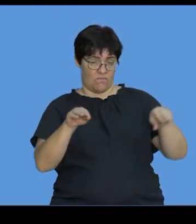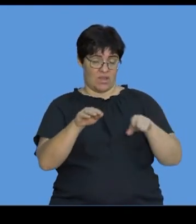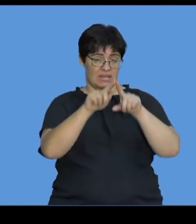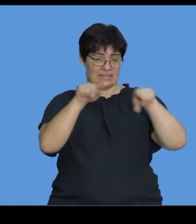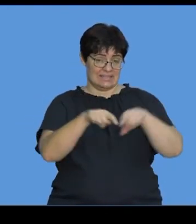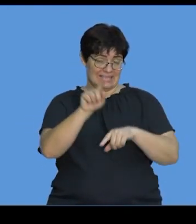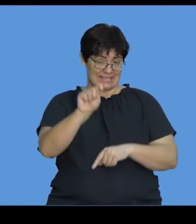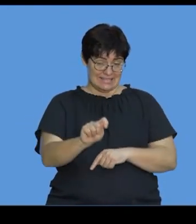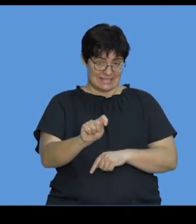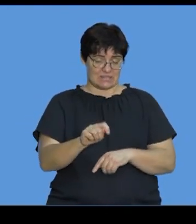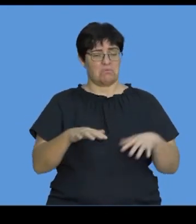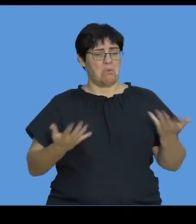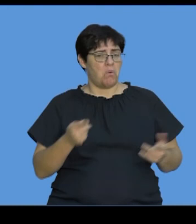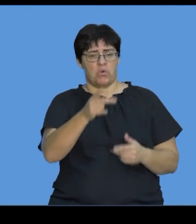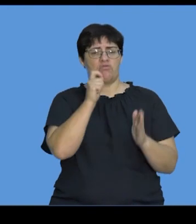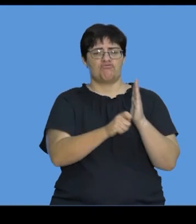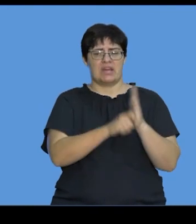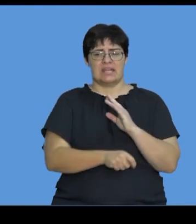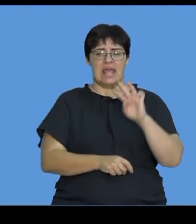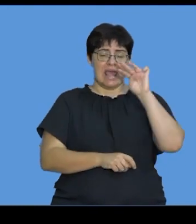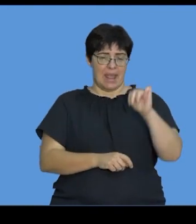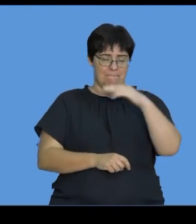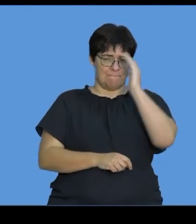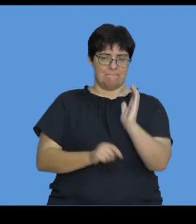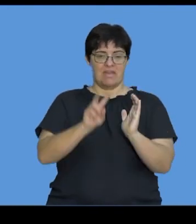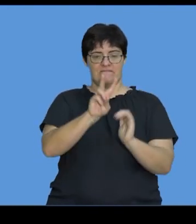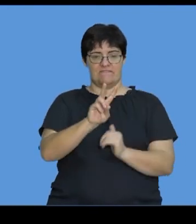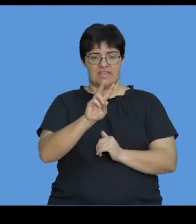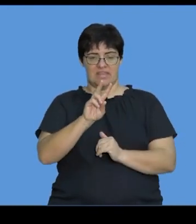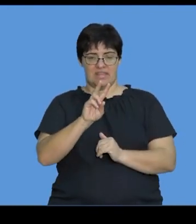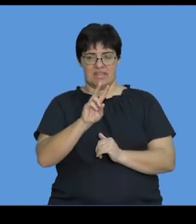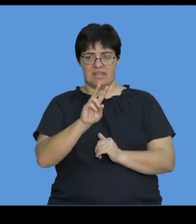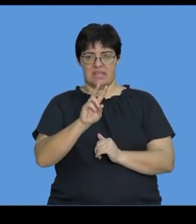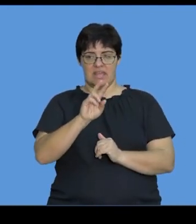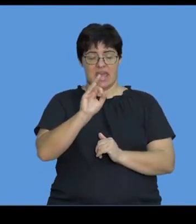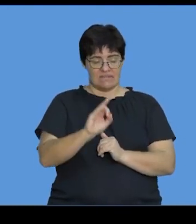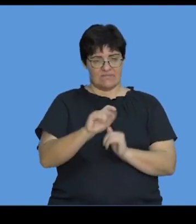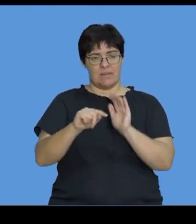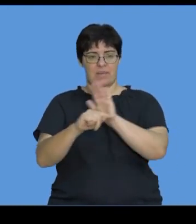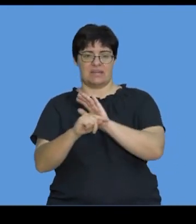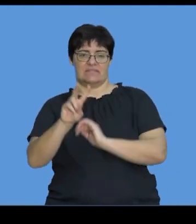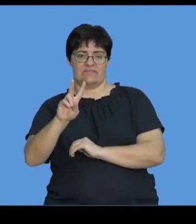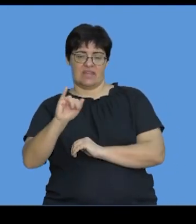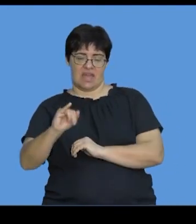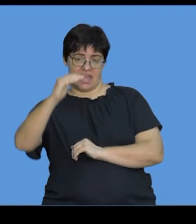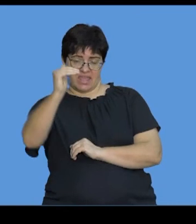momentum over delta T, and we can also write it as mass times final